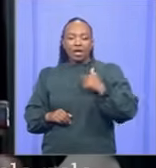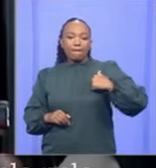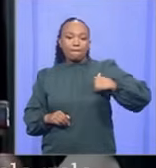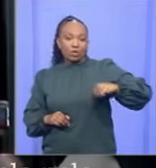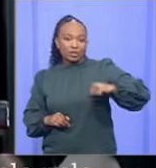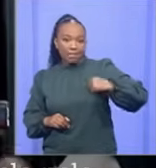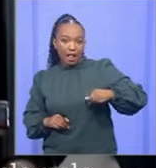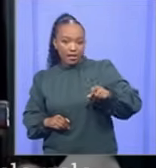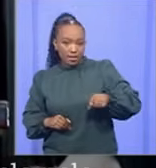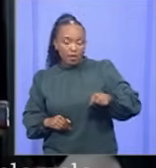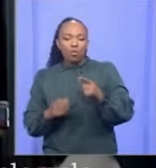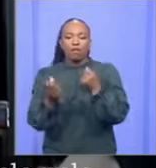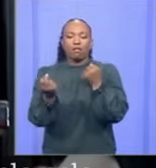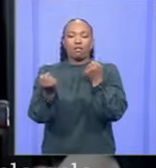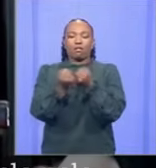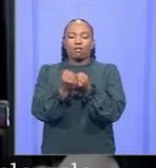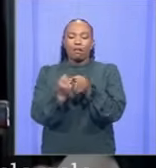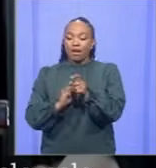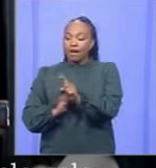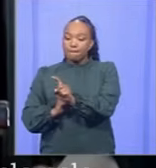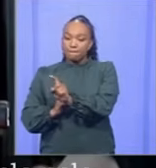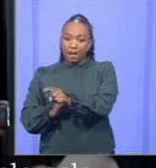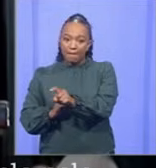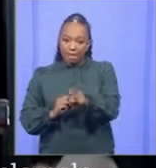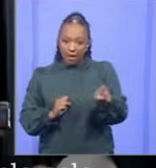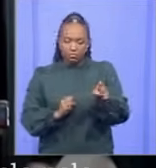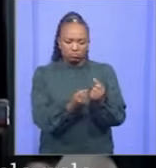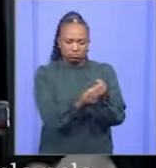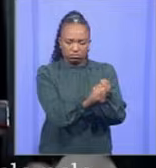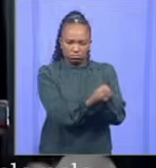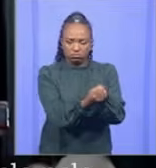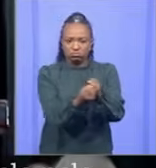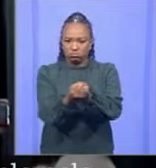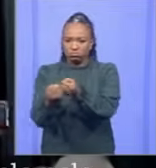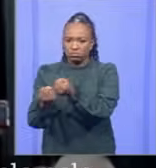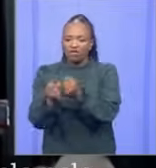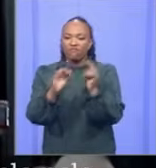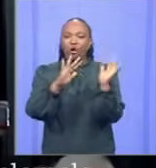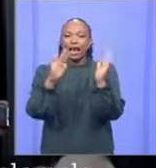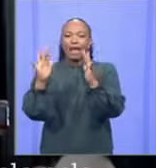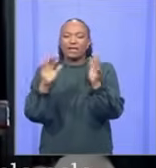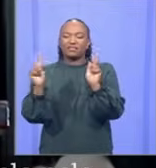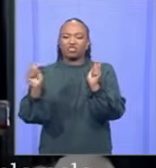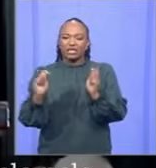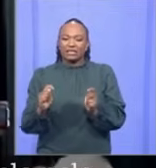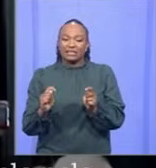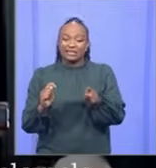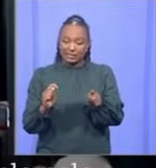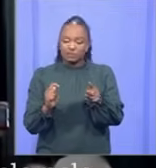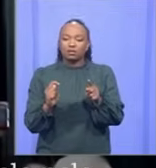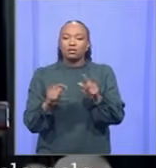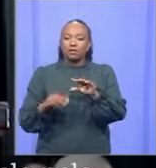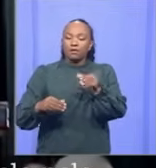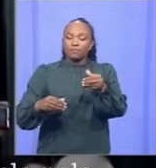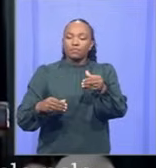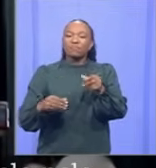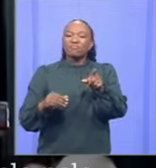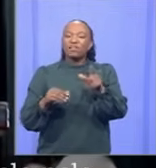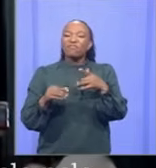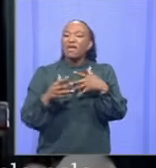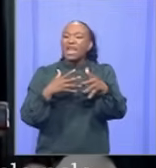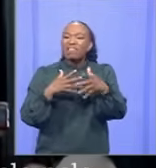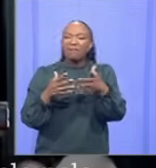response strategies and ways to access green and climate finance from international donors. We'll also enhance our disaster